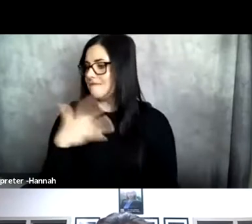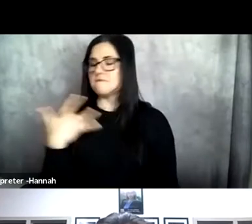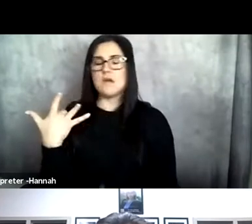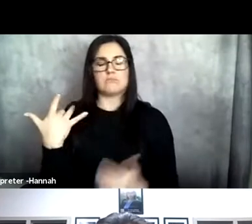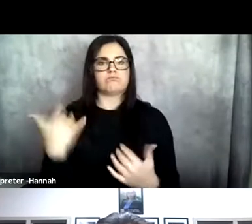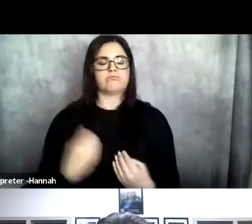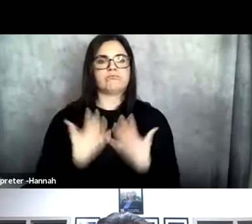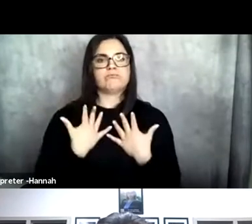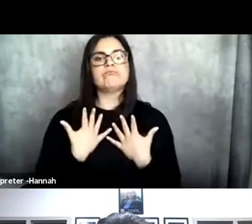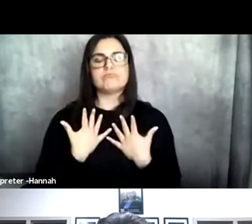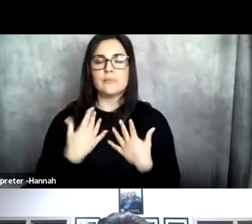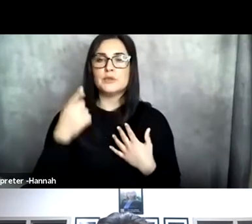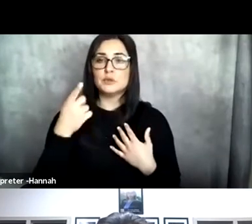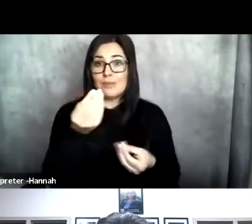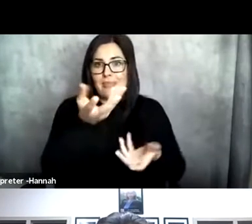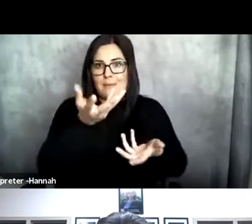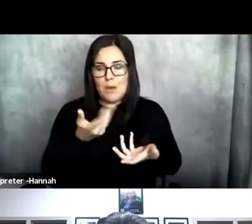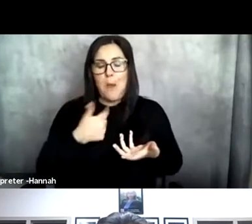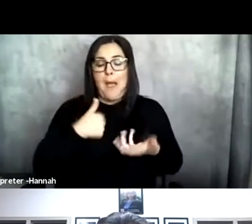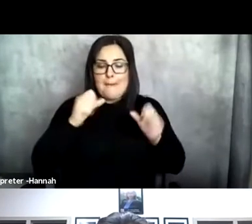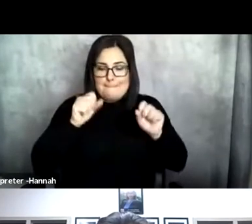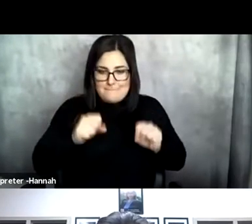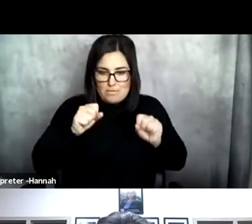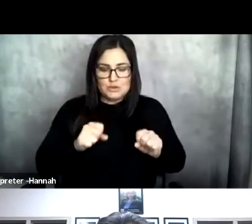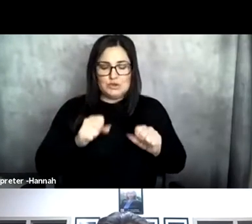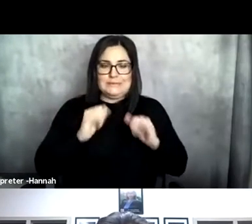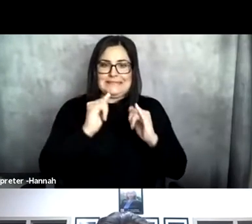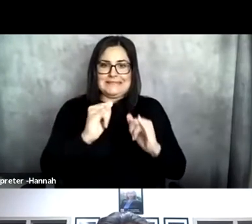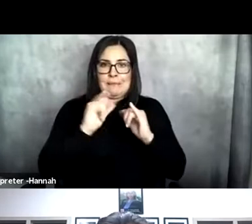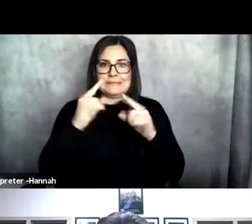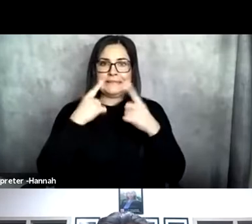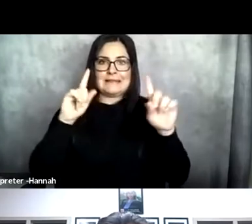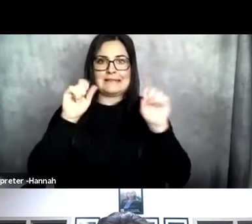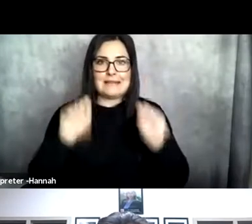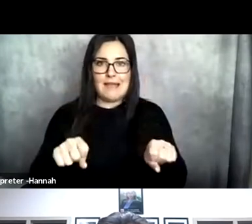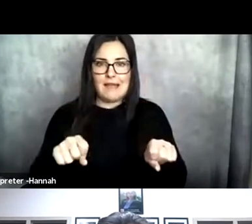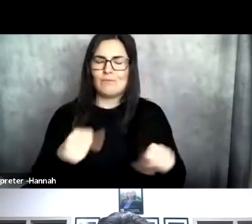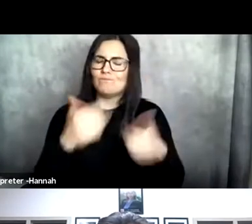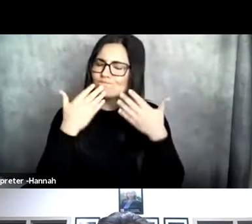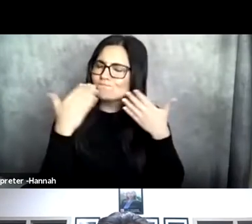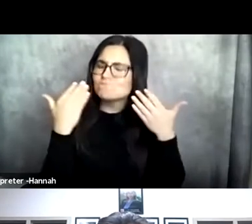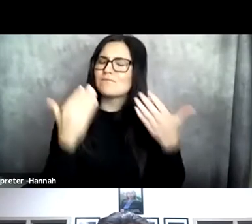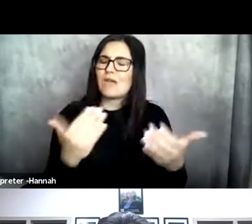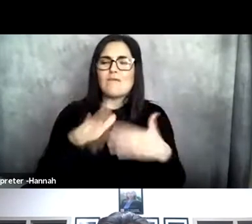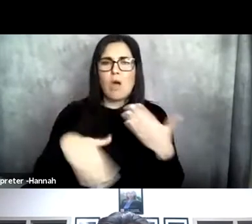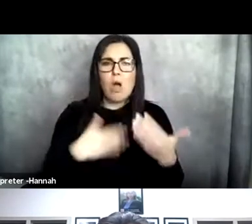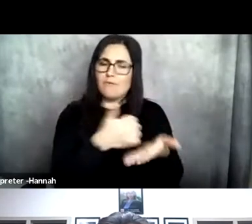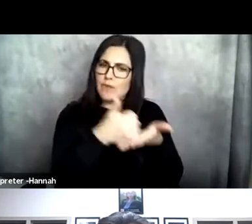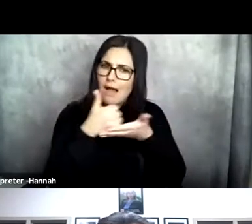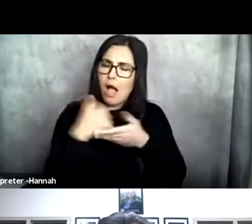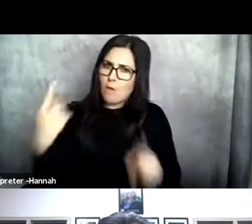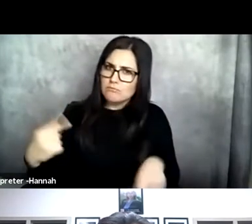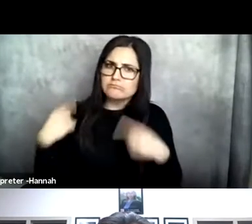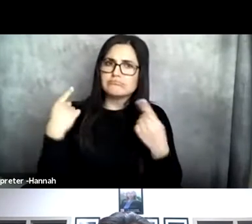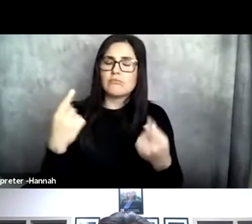you let me know that it's possible for me to be the same way, man. And I thank you for all the help that you've given me,